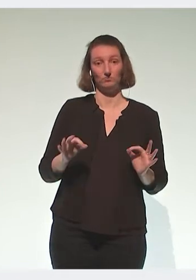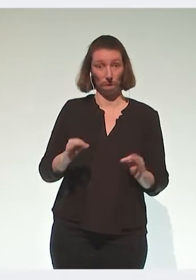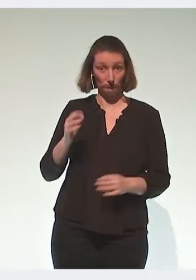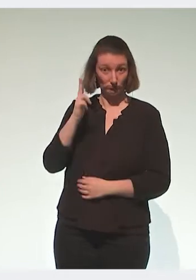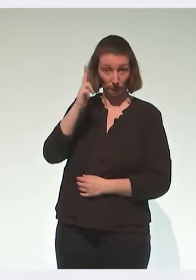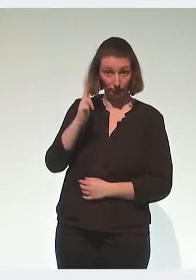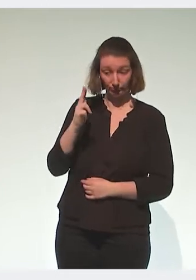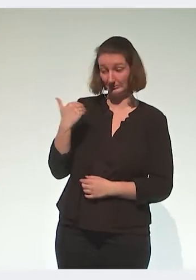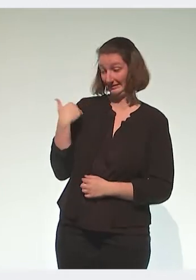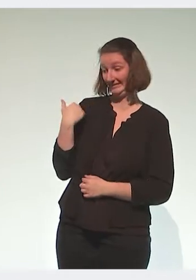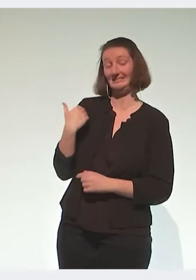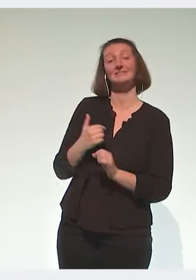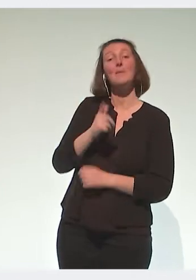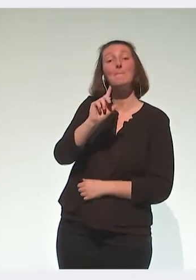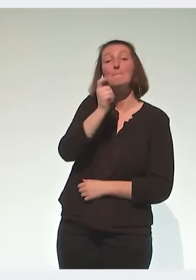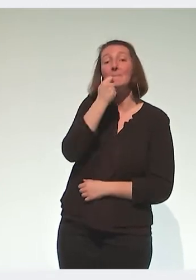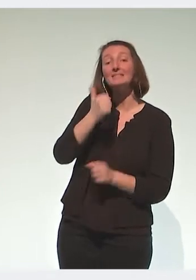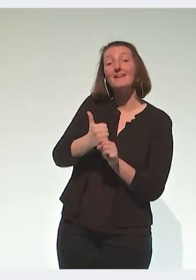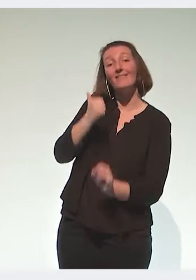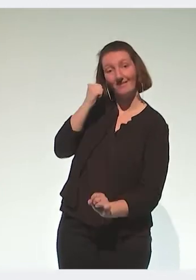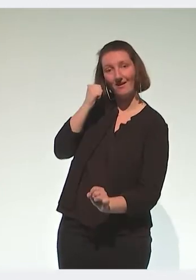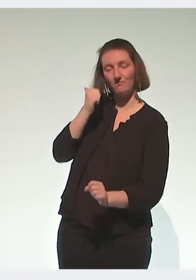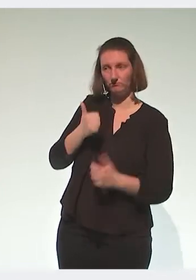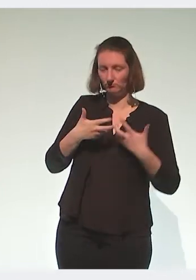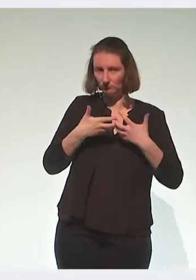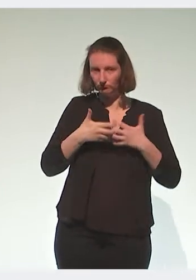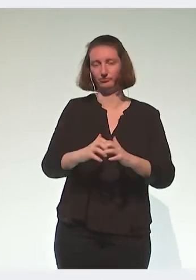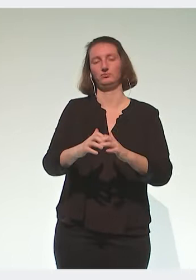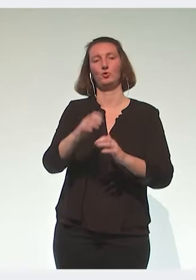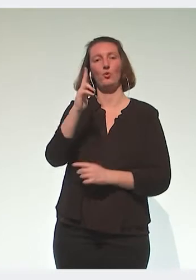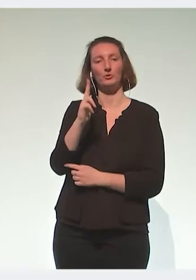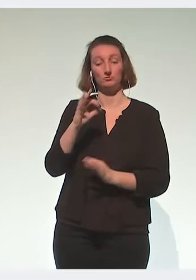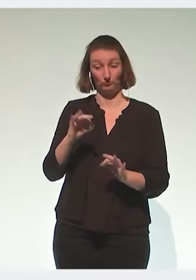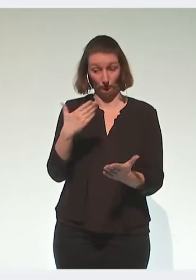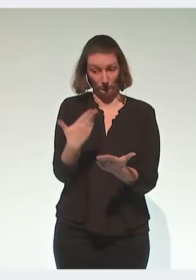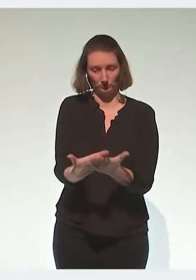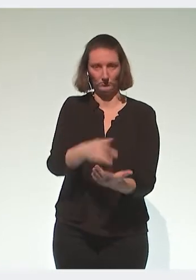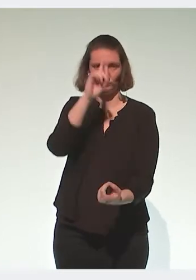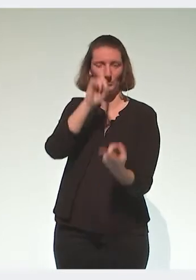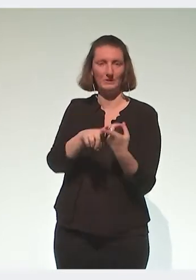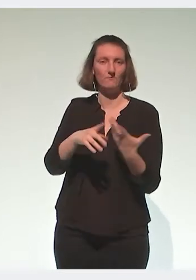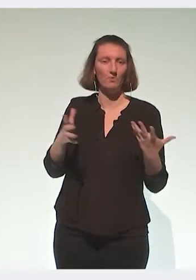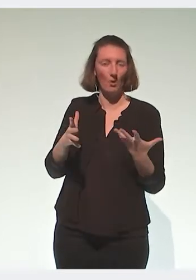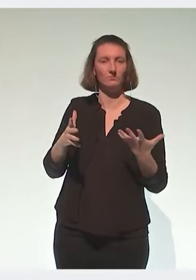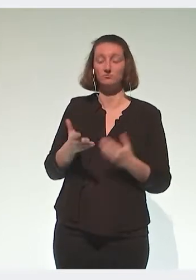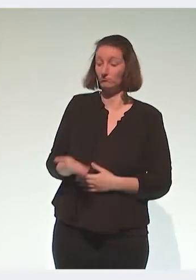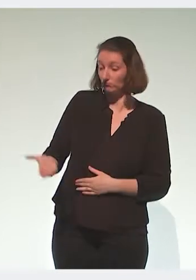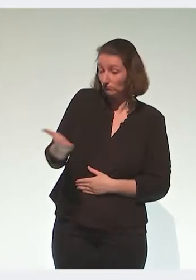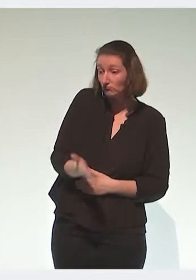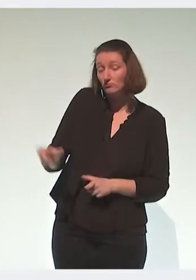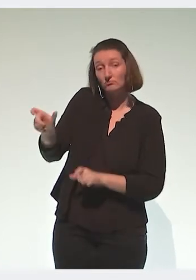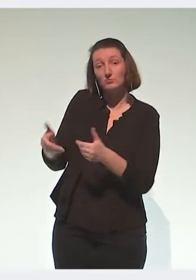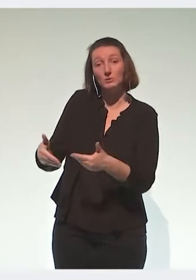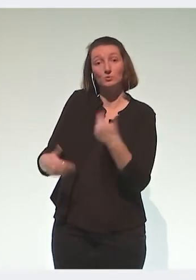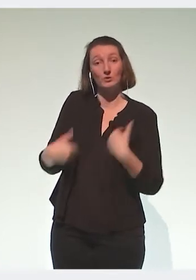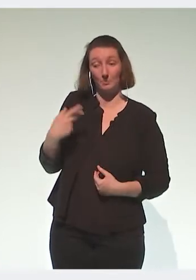2021-2030 decade, a strategy that we kicked off in March 2021, aims